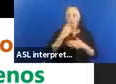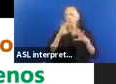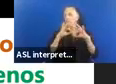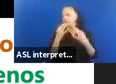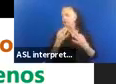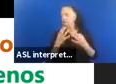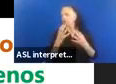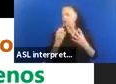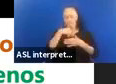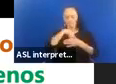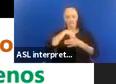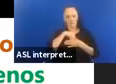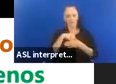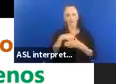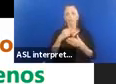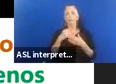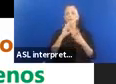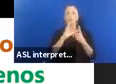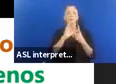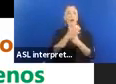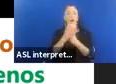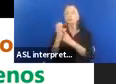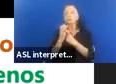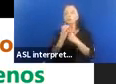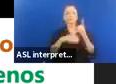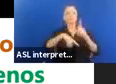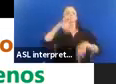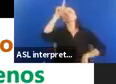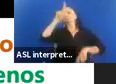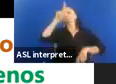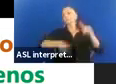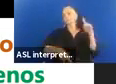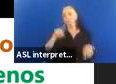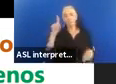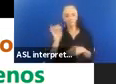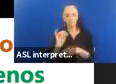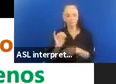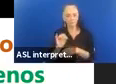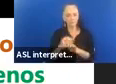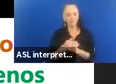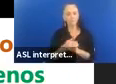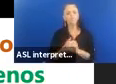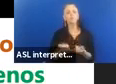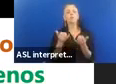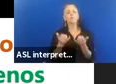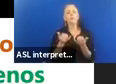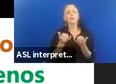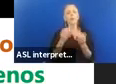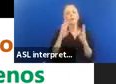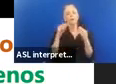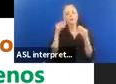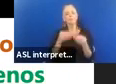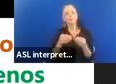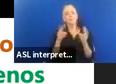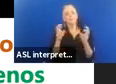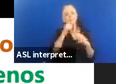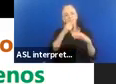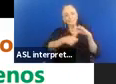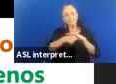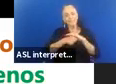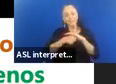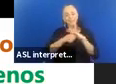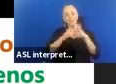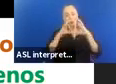greatly across cultures and places. So with that, we're going to turn this lens on the hidden world with a